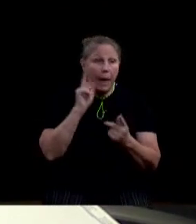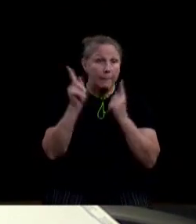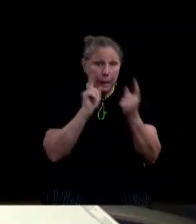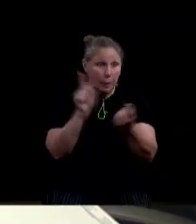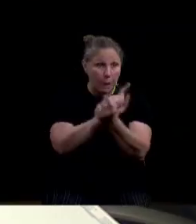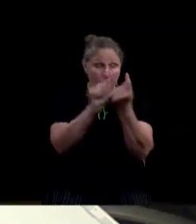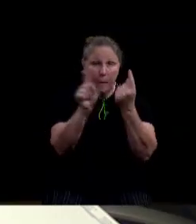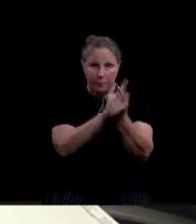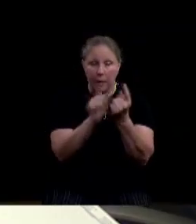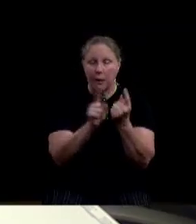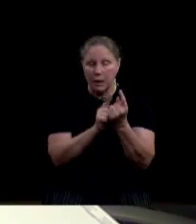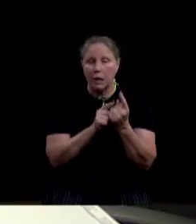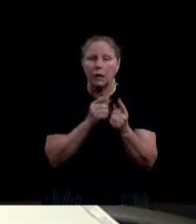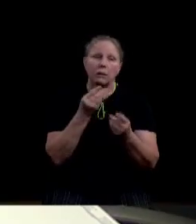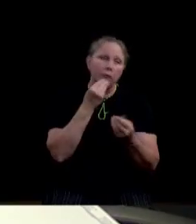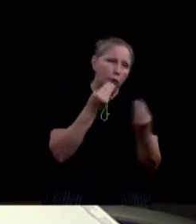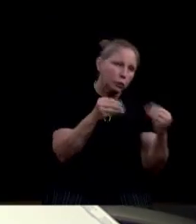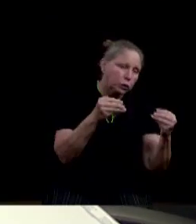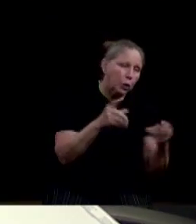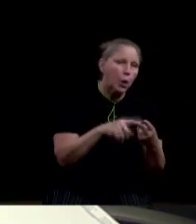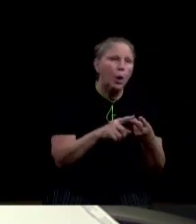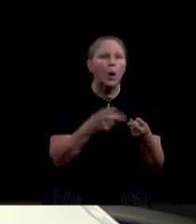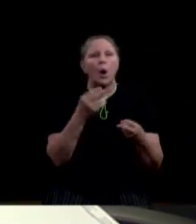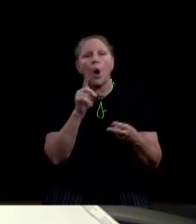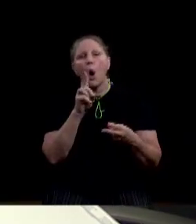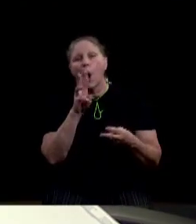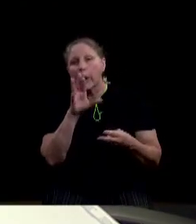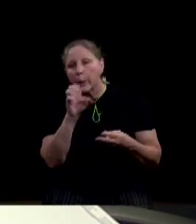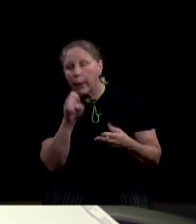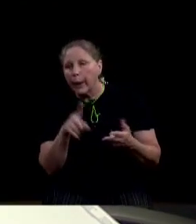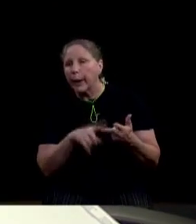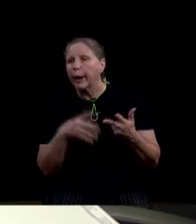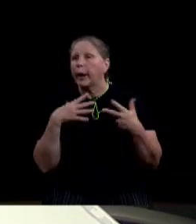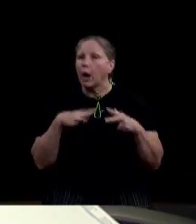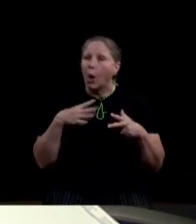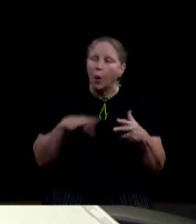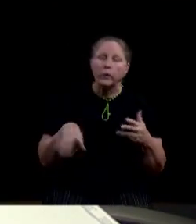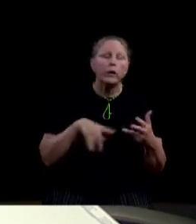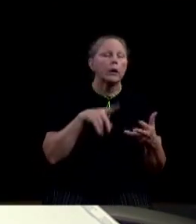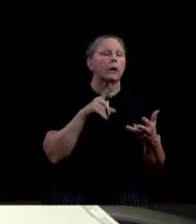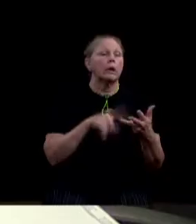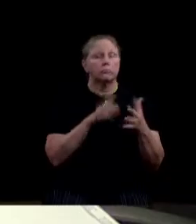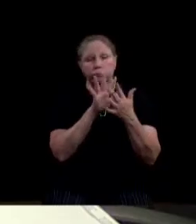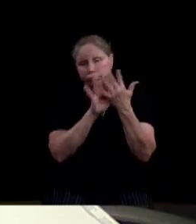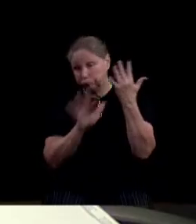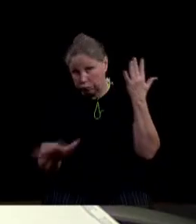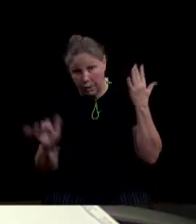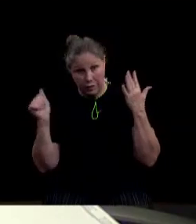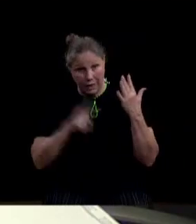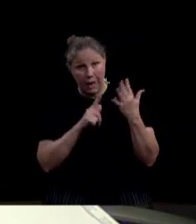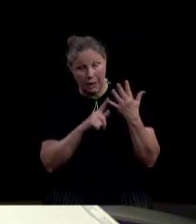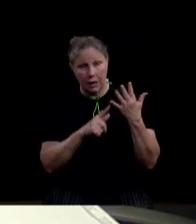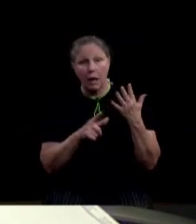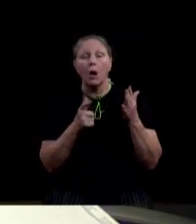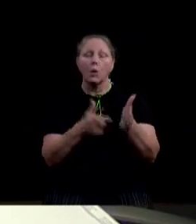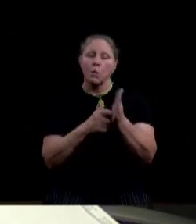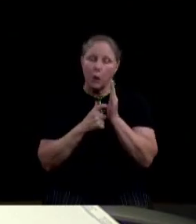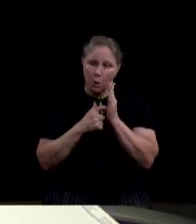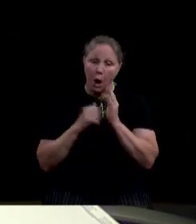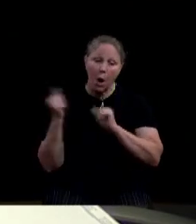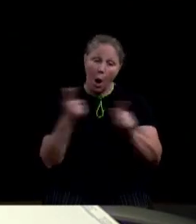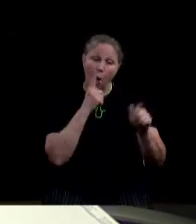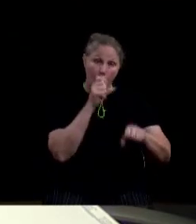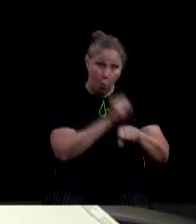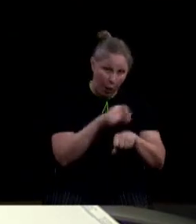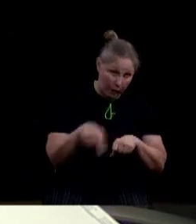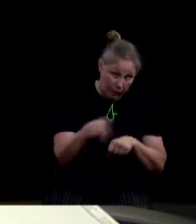hardware stores, clothing stores, etc., require employees, customers, and other adults